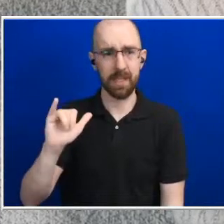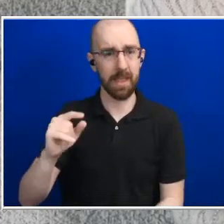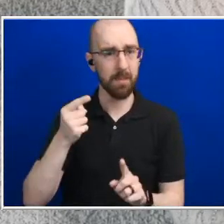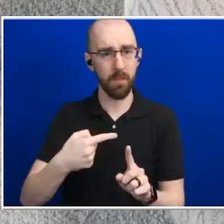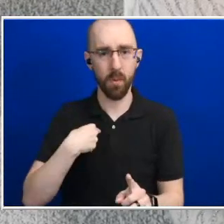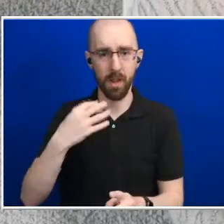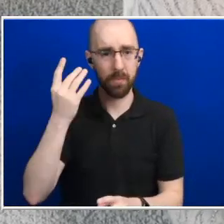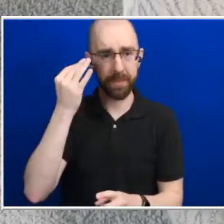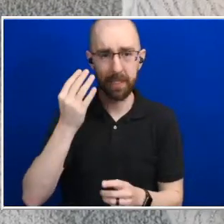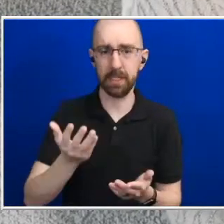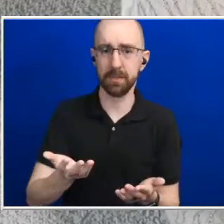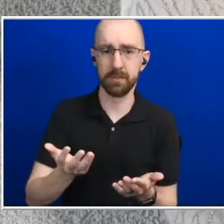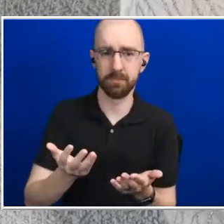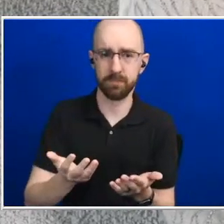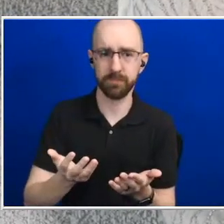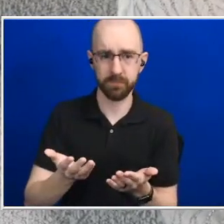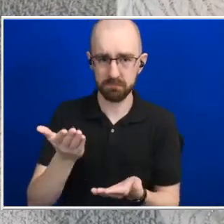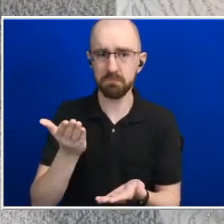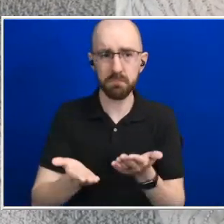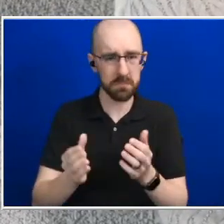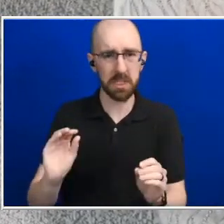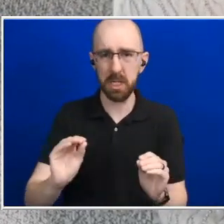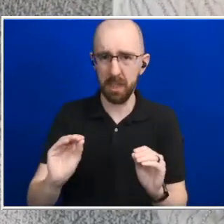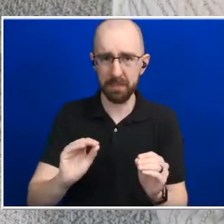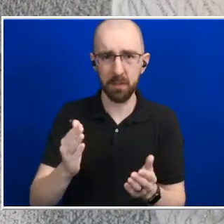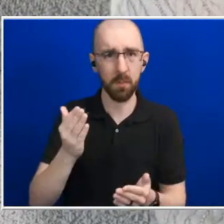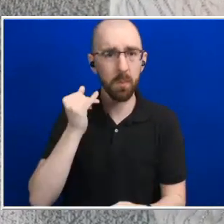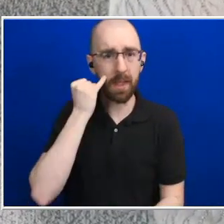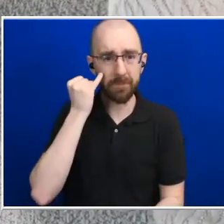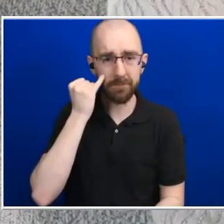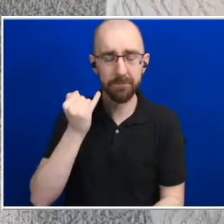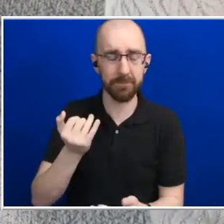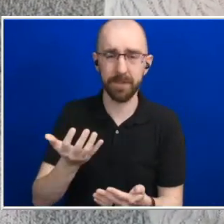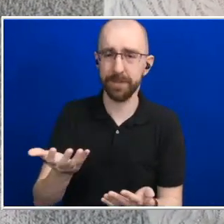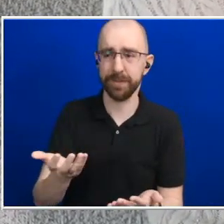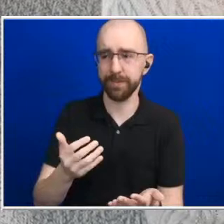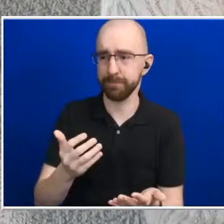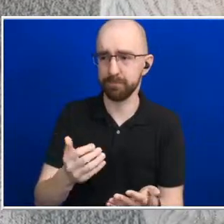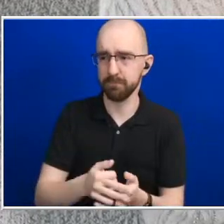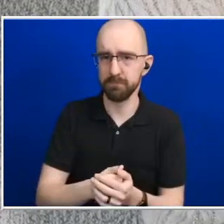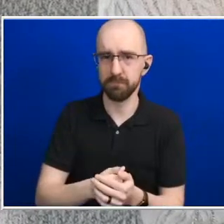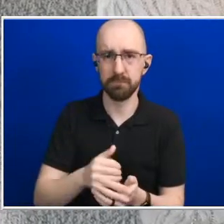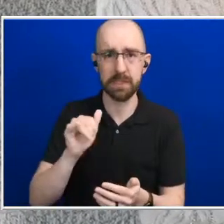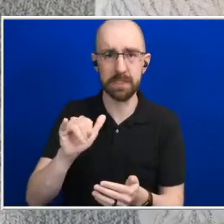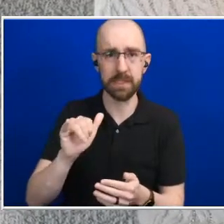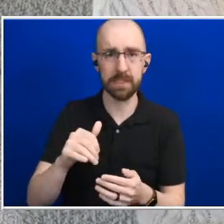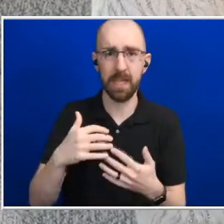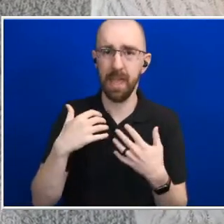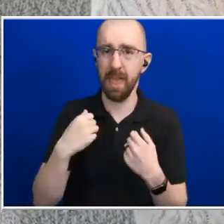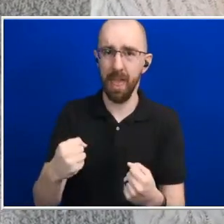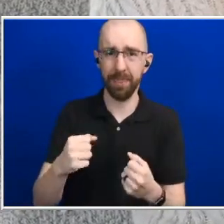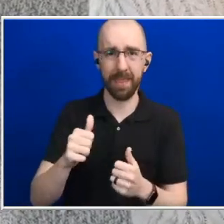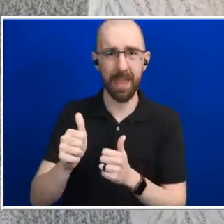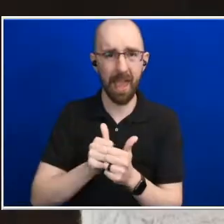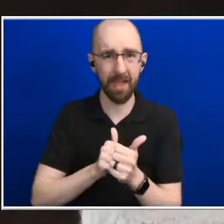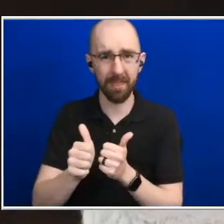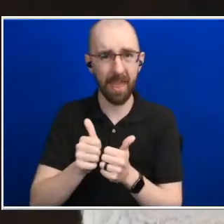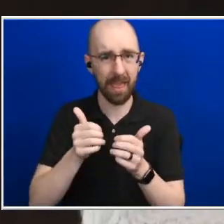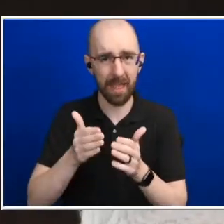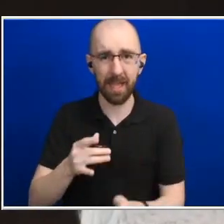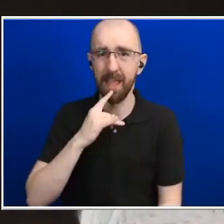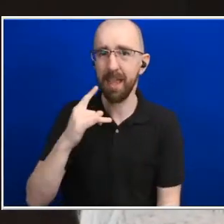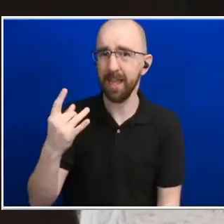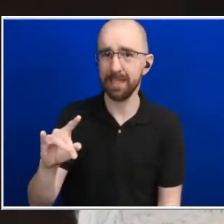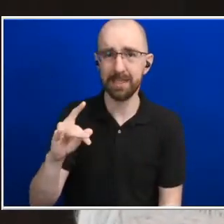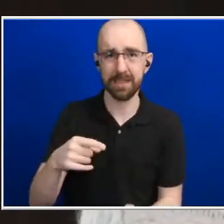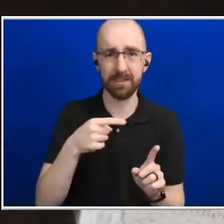it's probably nothing. What is the likelihood of this super healthy, athletic 18-year-old having something